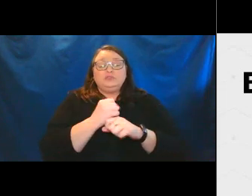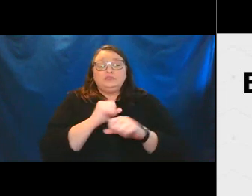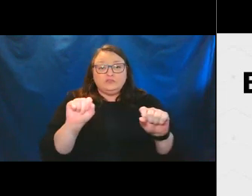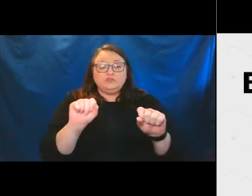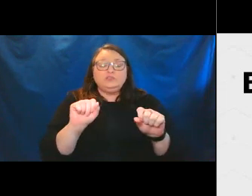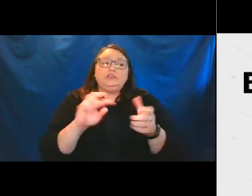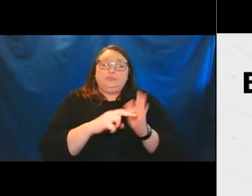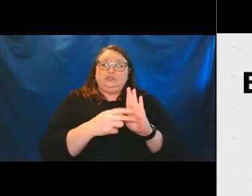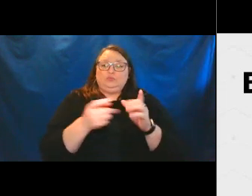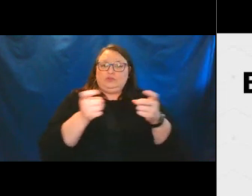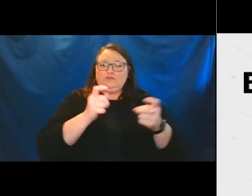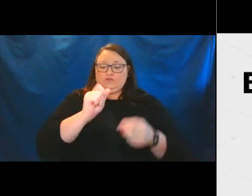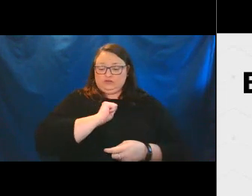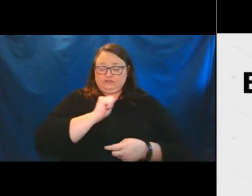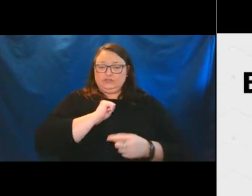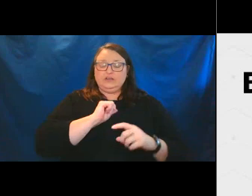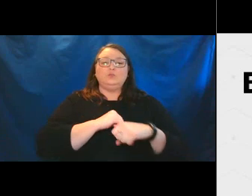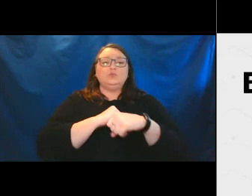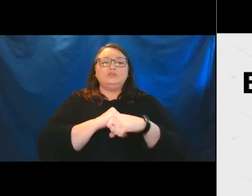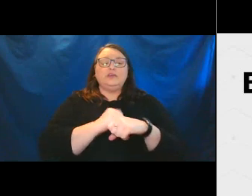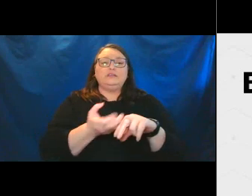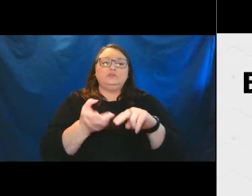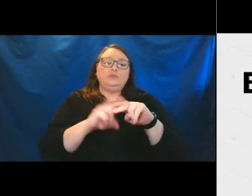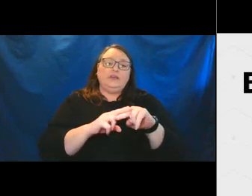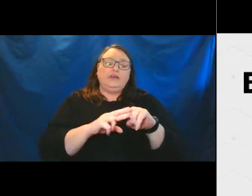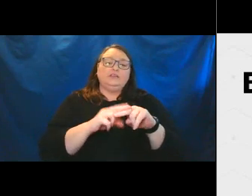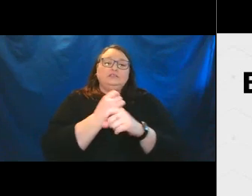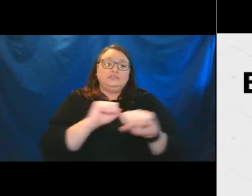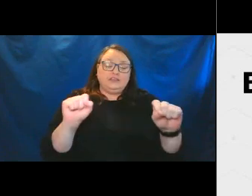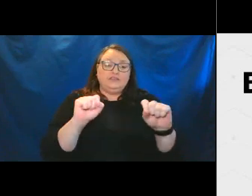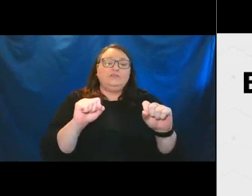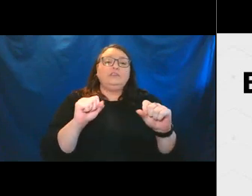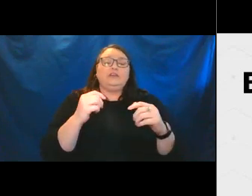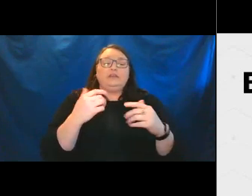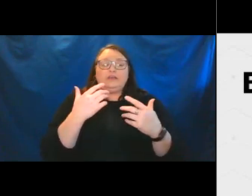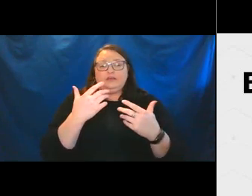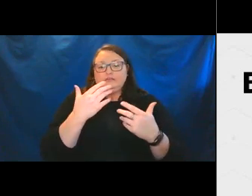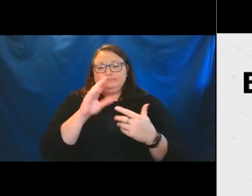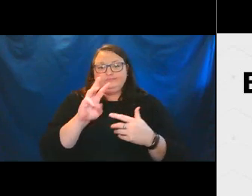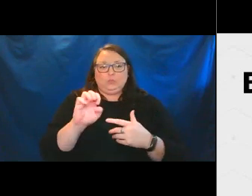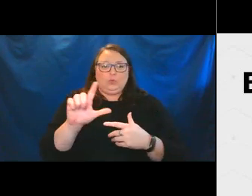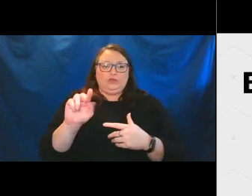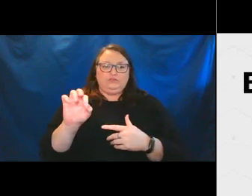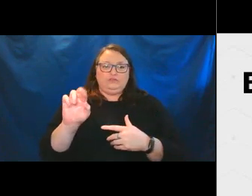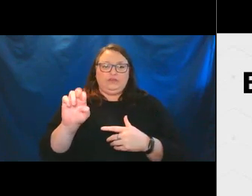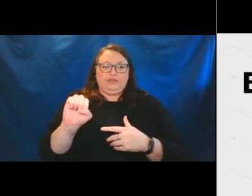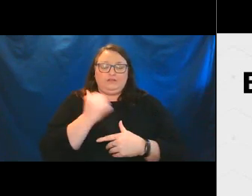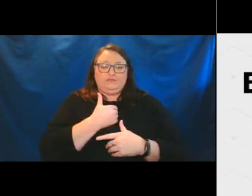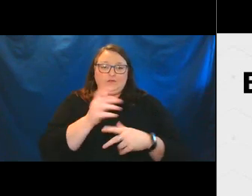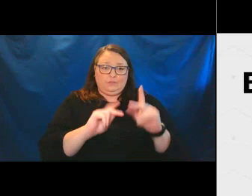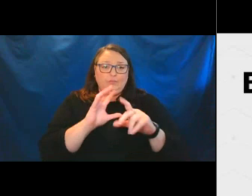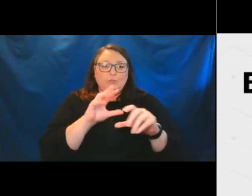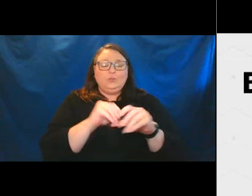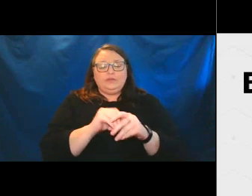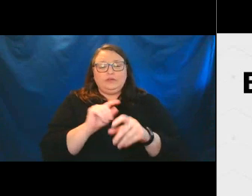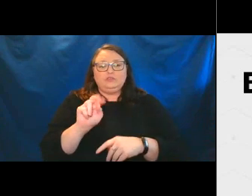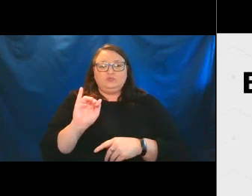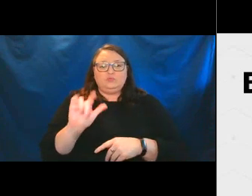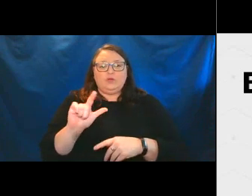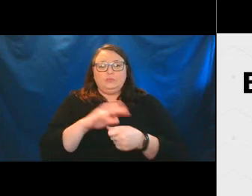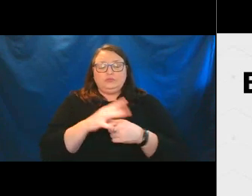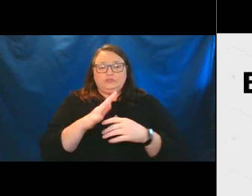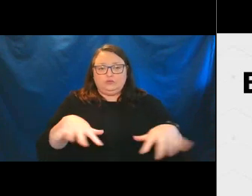ourselves and to protect and enhance the health, safety, and welfare of our tribal citizens within tribal territory. So we are